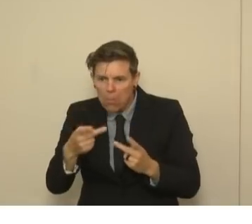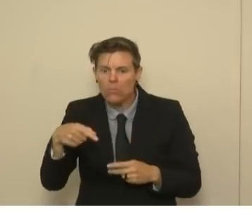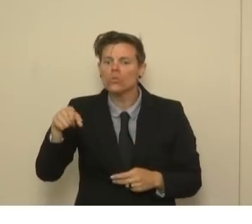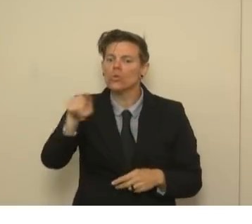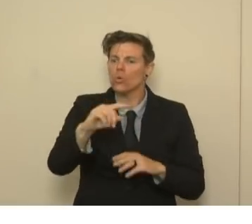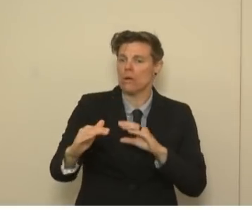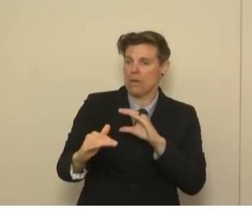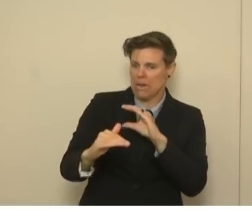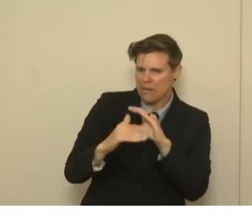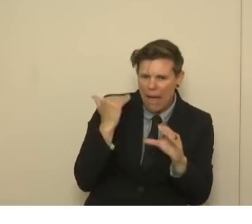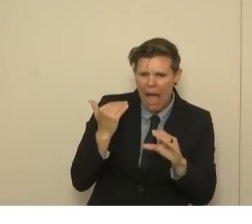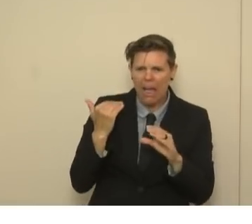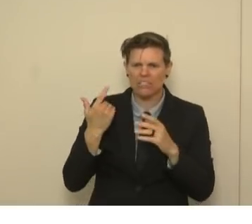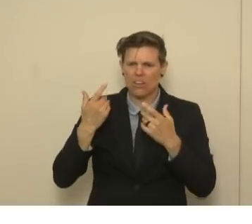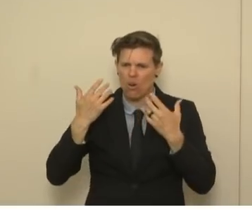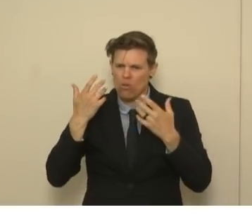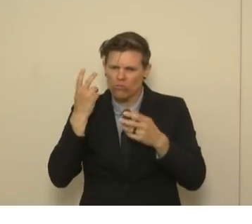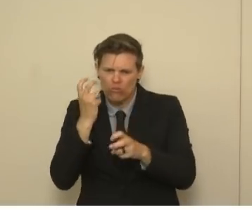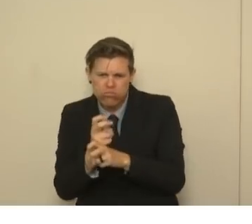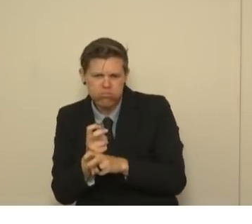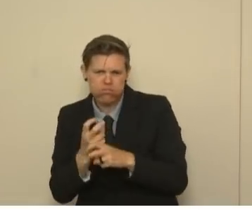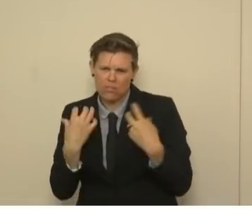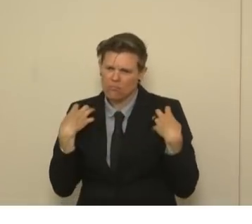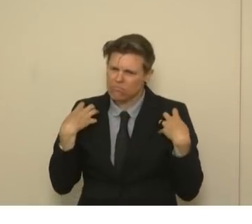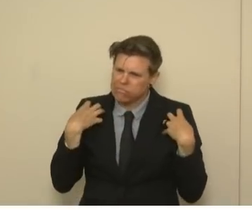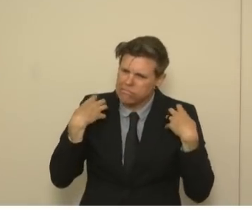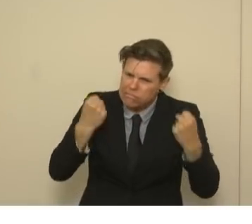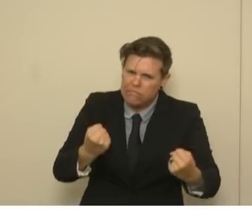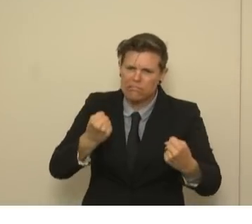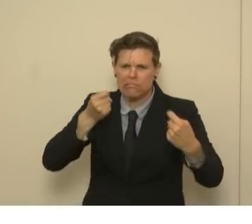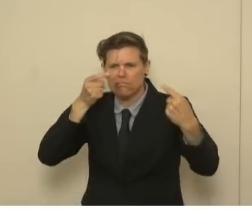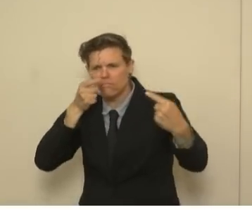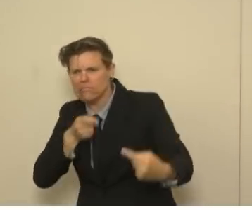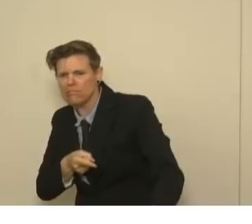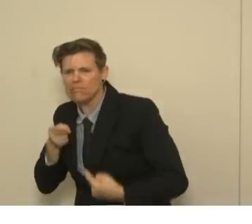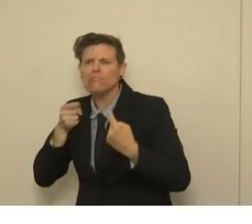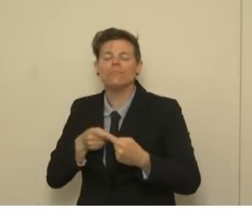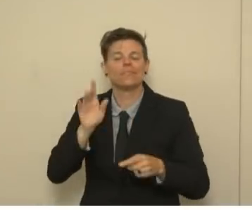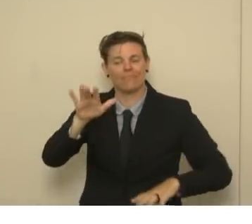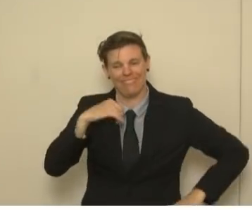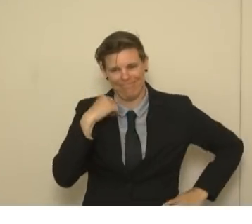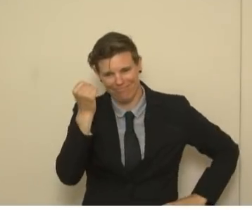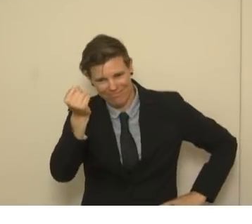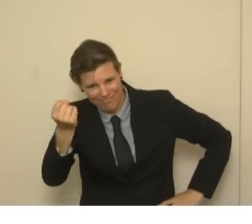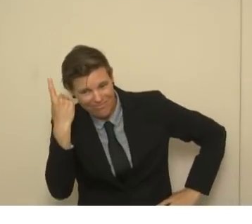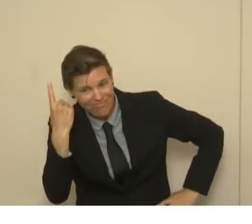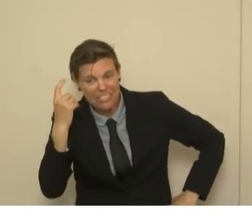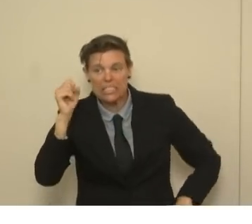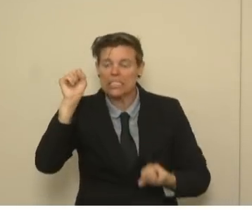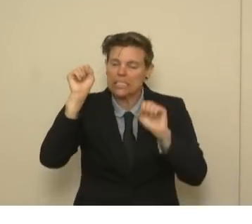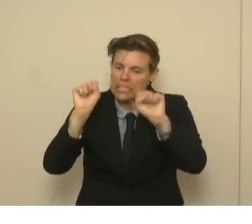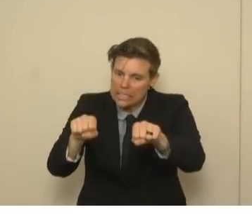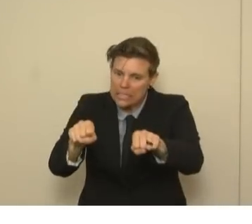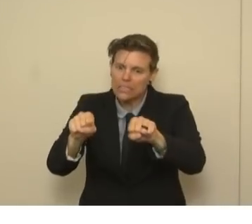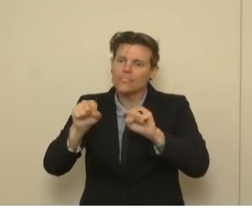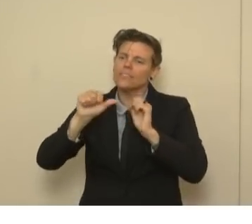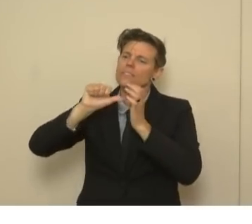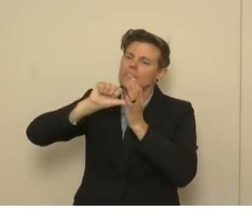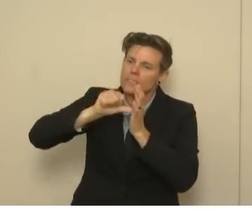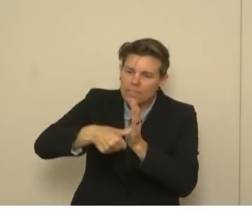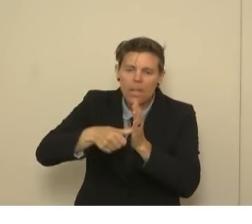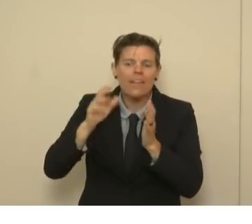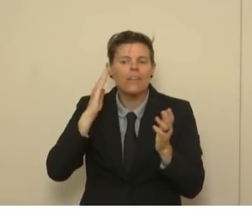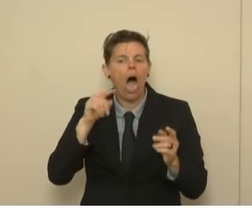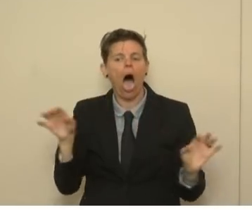to recover. You know, we're with you on this, and it isn't just a cold, and we really want to acknowledge that what you're going through is real and